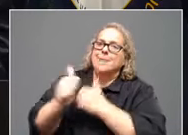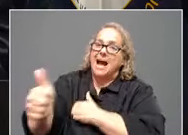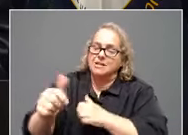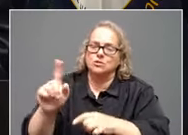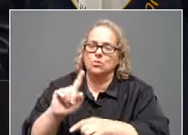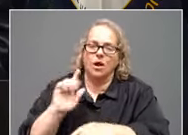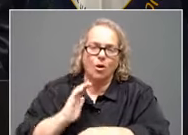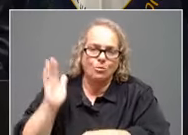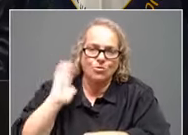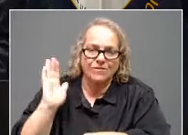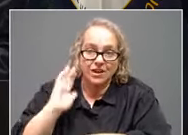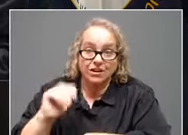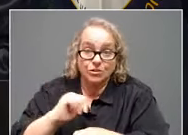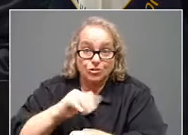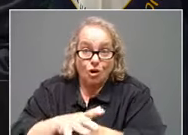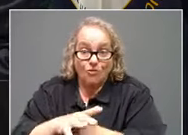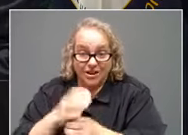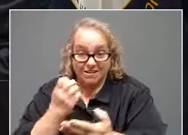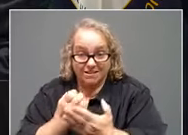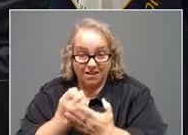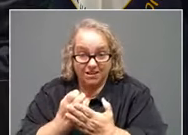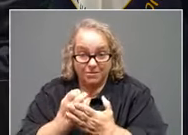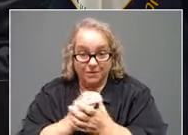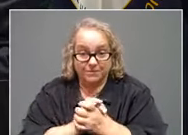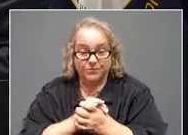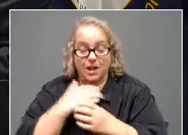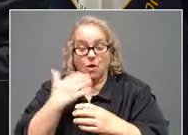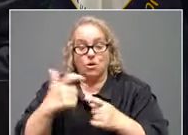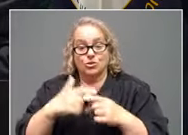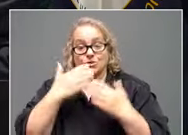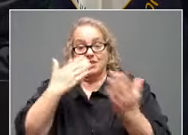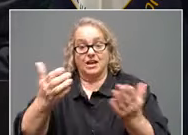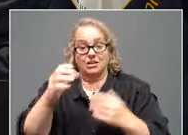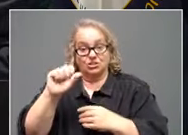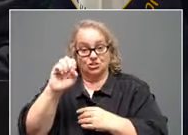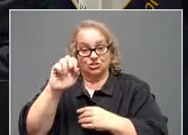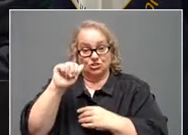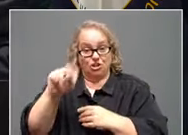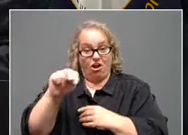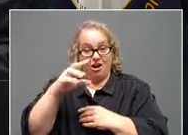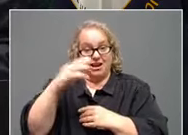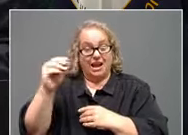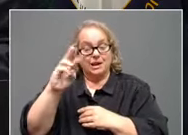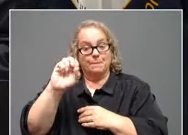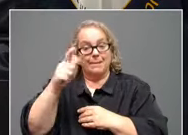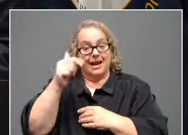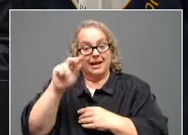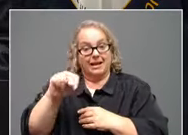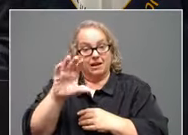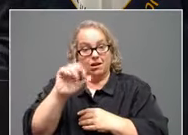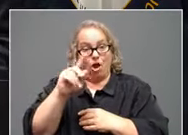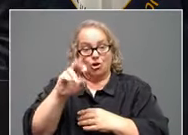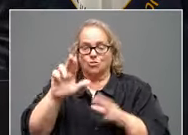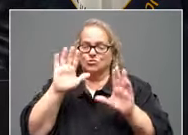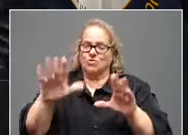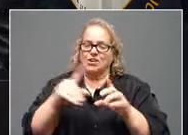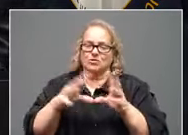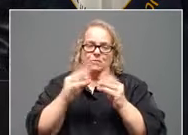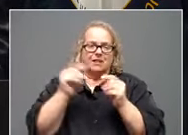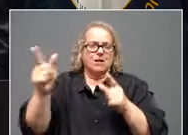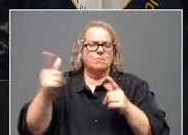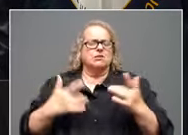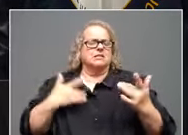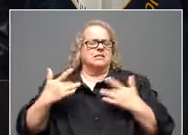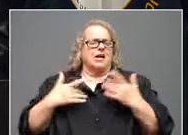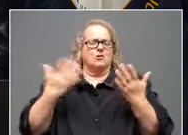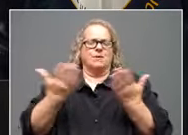pre-COVID economy. So I want to thank Sean and Megan Connor. It was great to meet them. They are excited to be in the Commonwealth. That is neat to